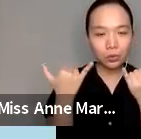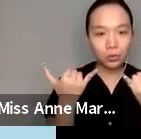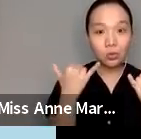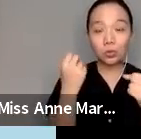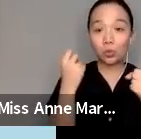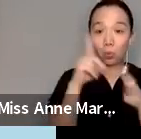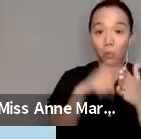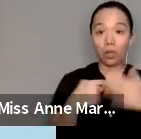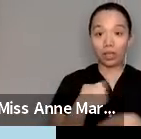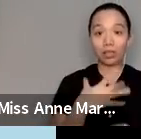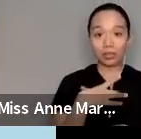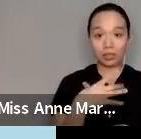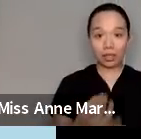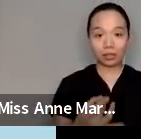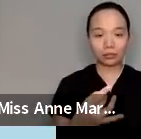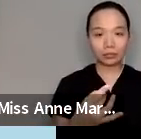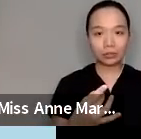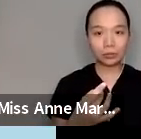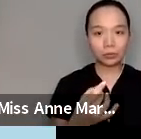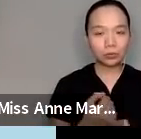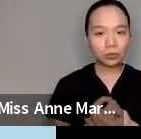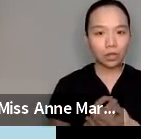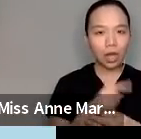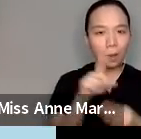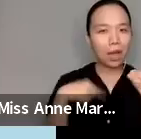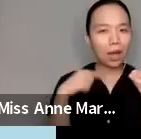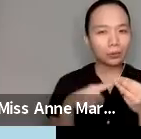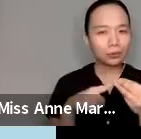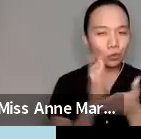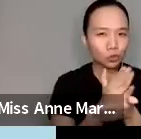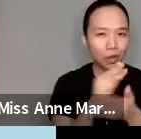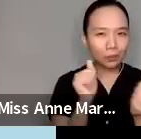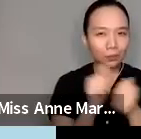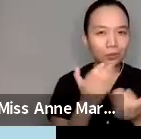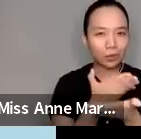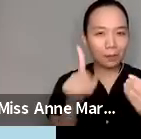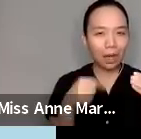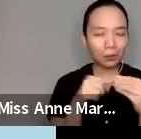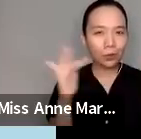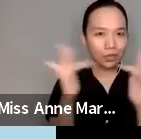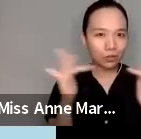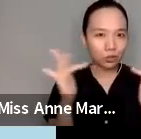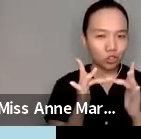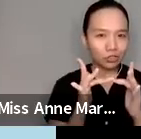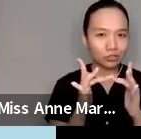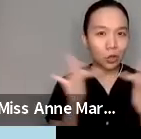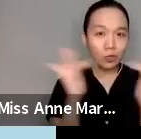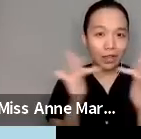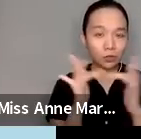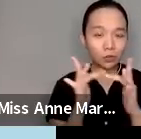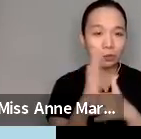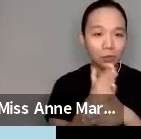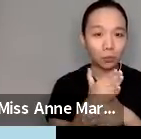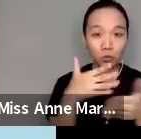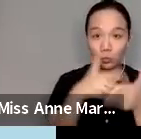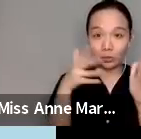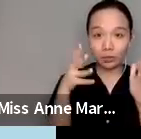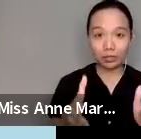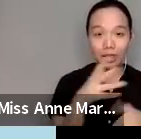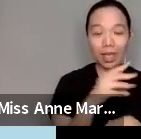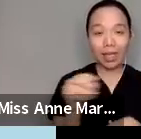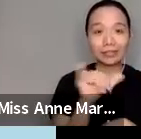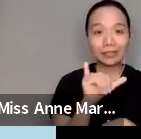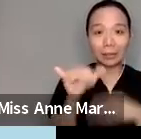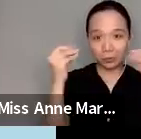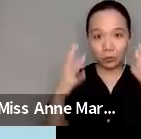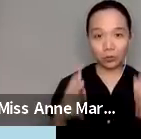tell you is about the connection between students and also the teacher.